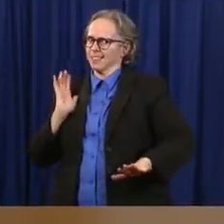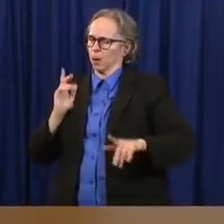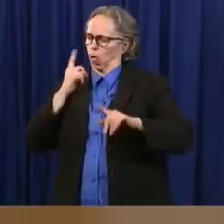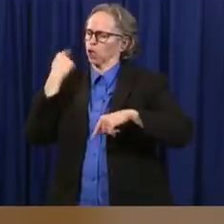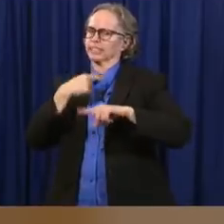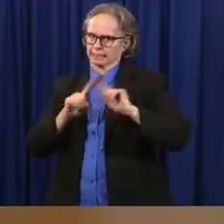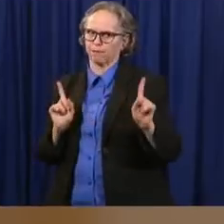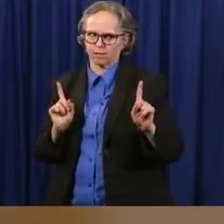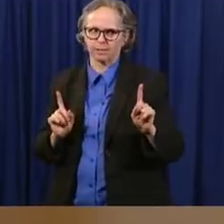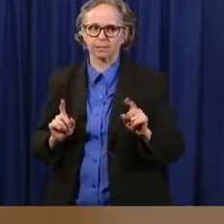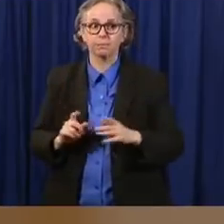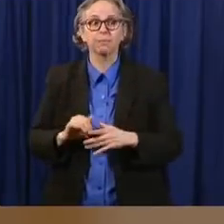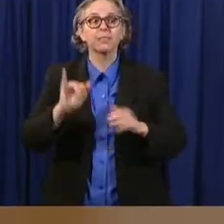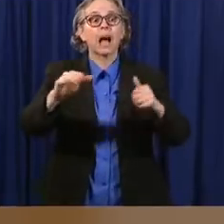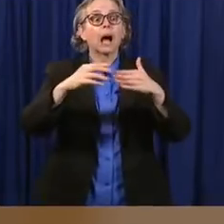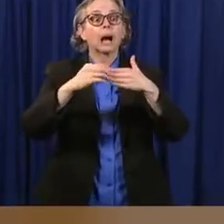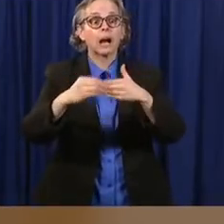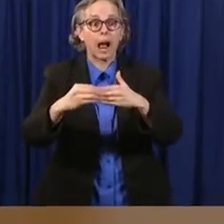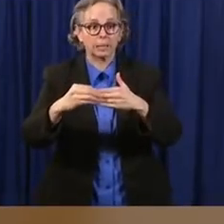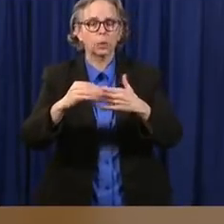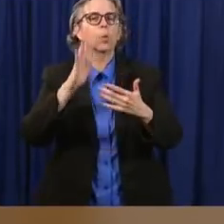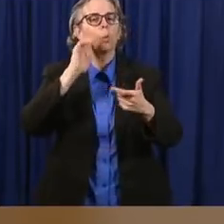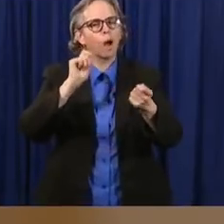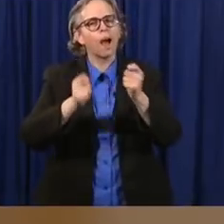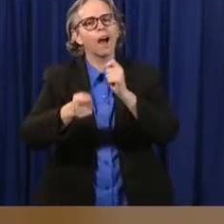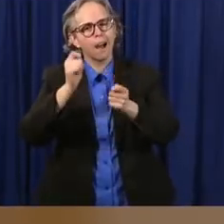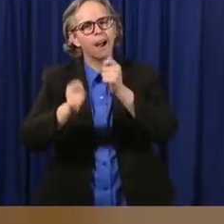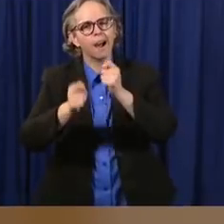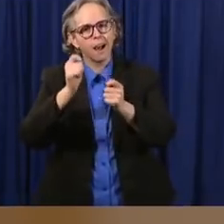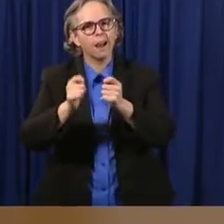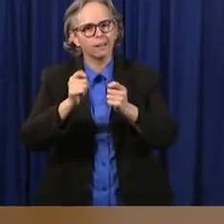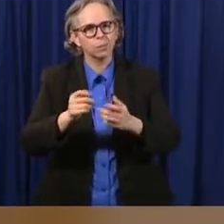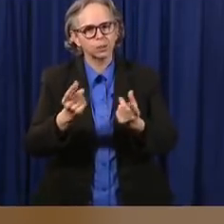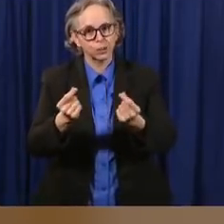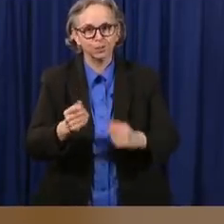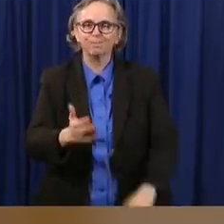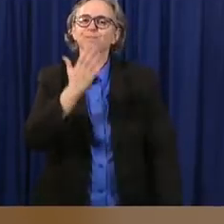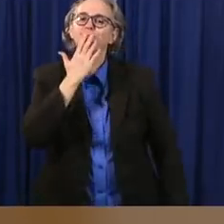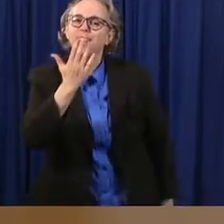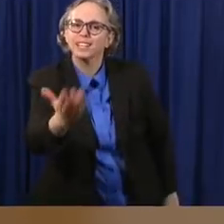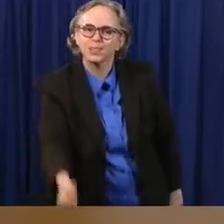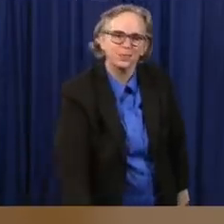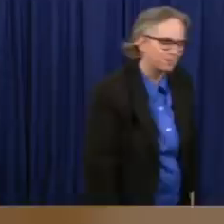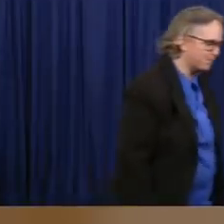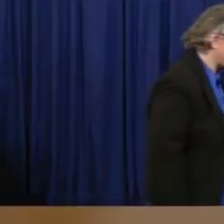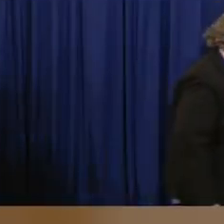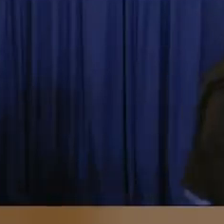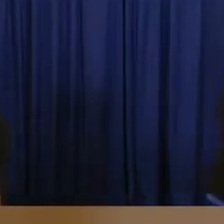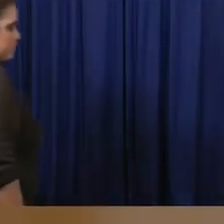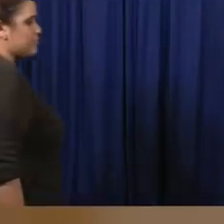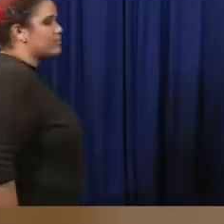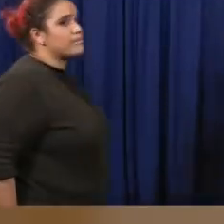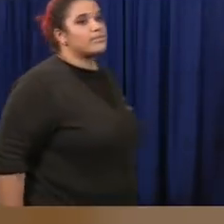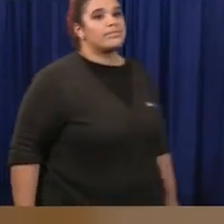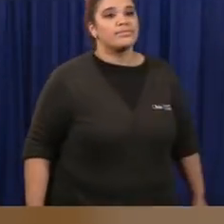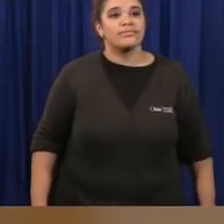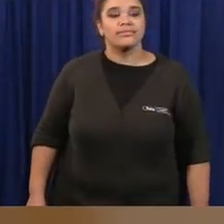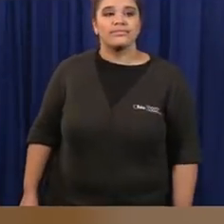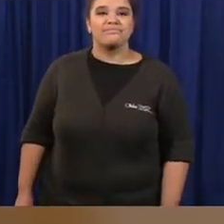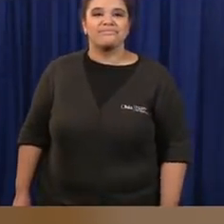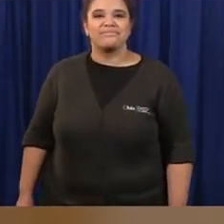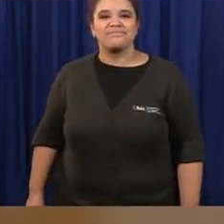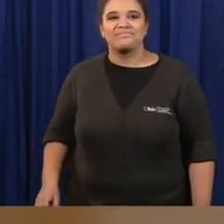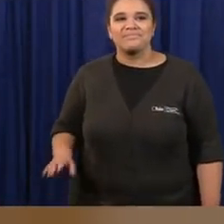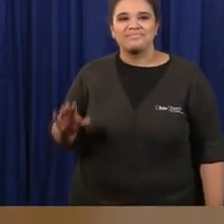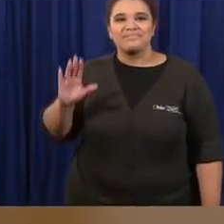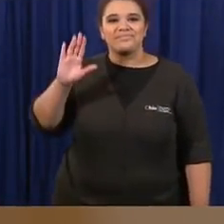evolve and spread out. Thank you. Thank you. Hi, this is